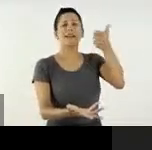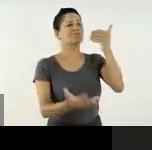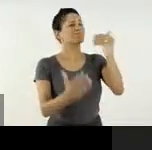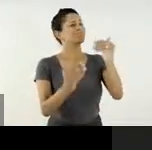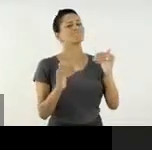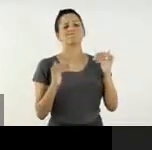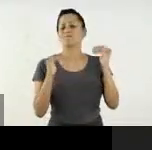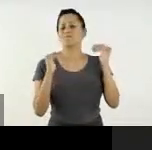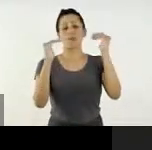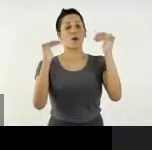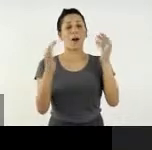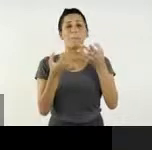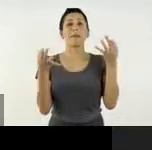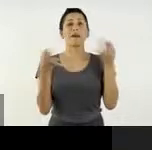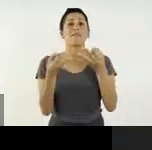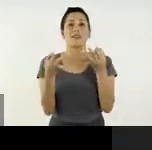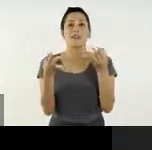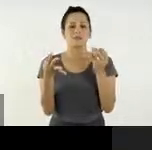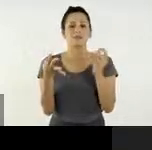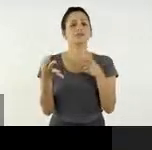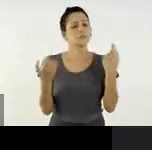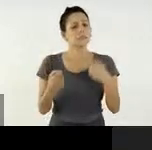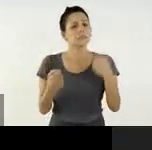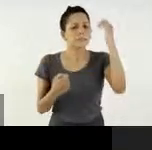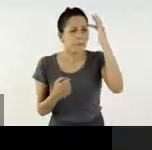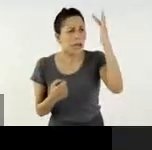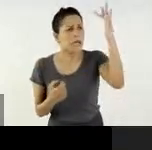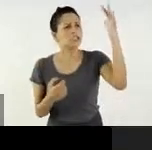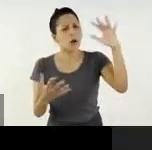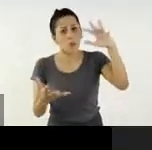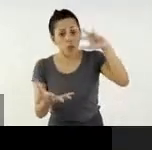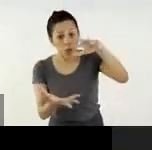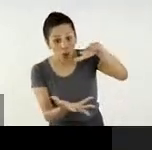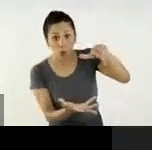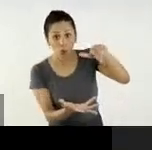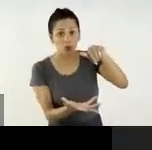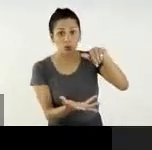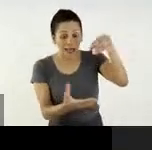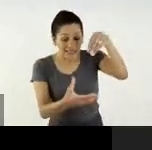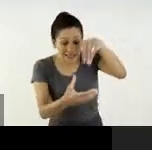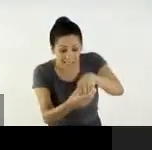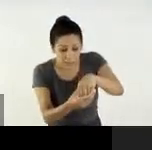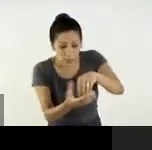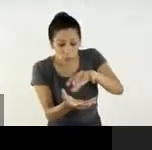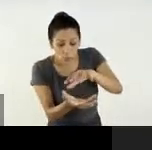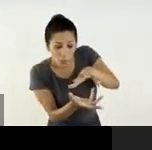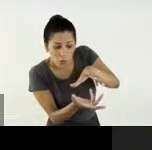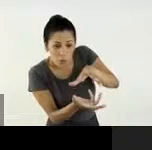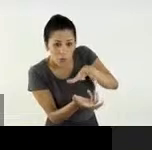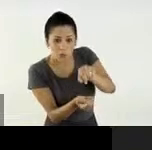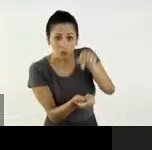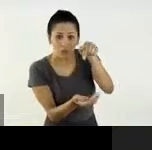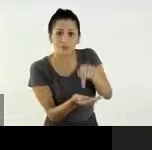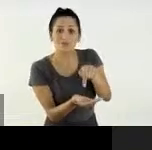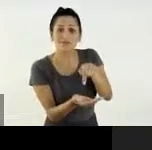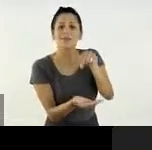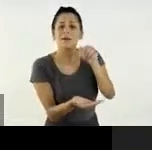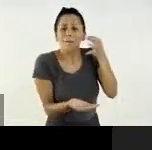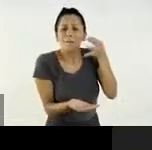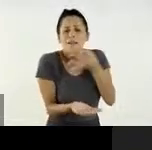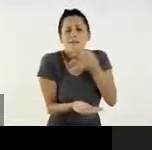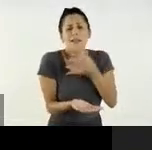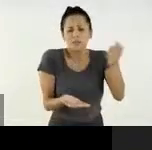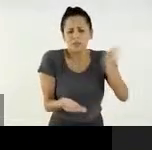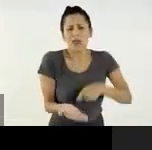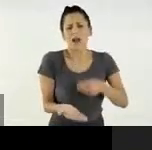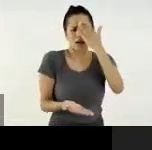an alternative, a world among worlds, but to truly believe in its possibility before staking our very lives on